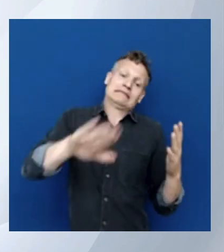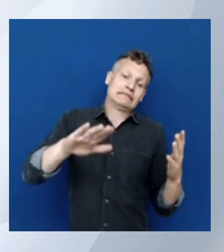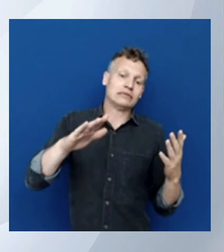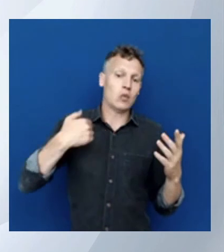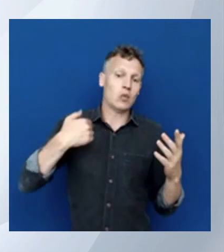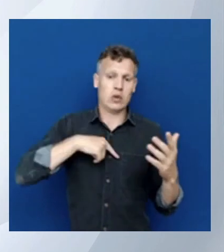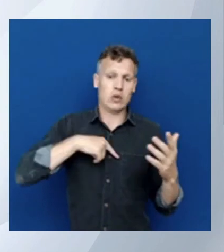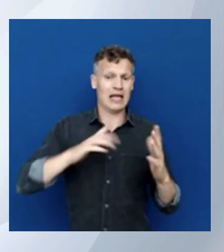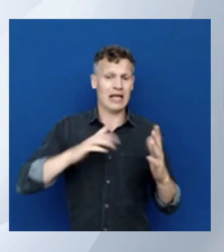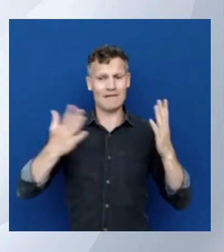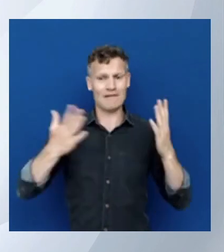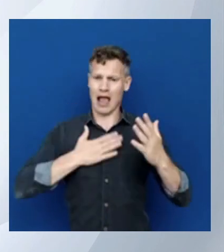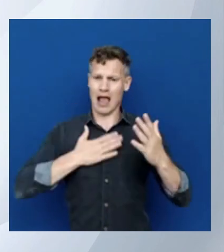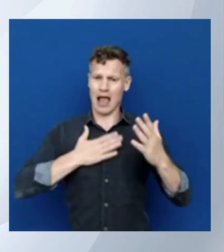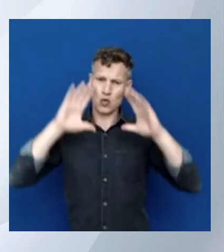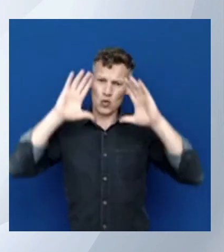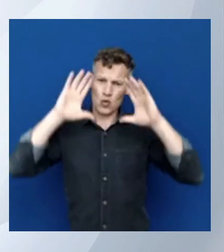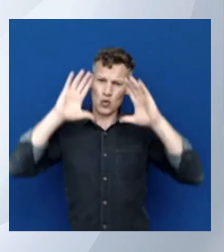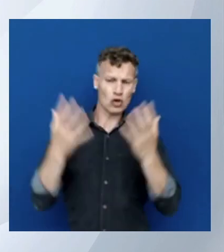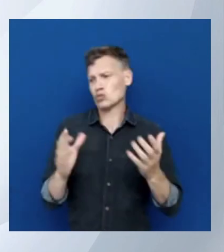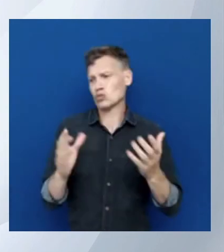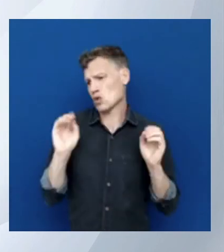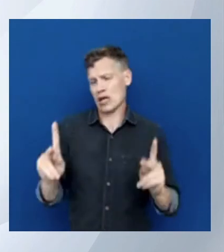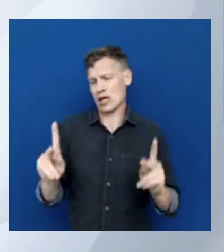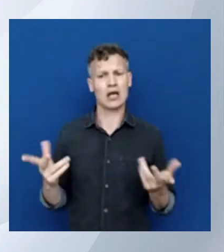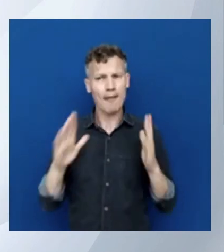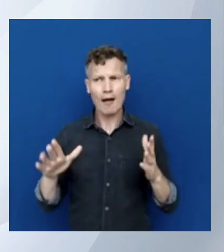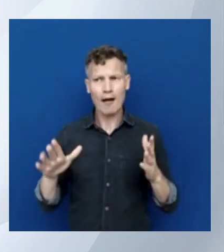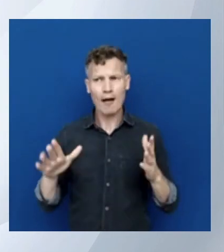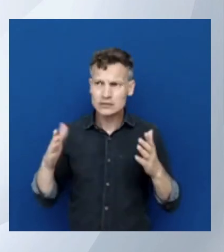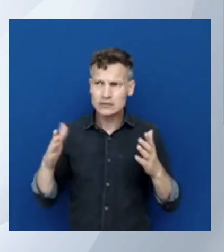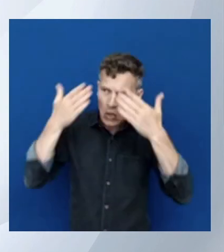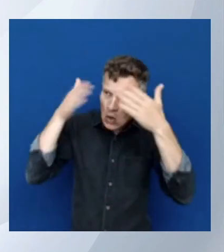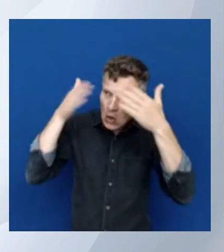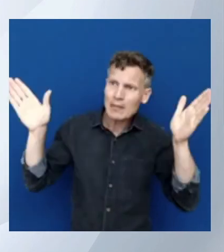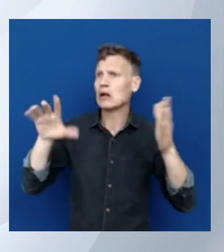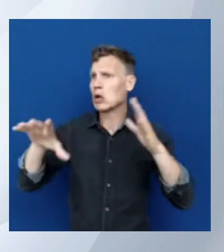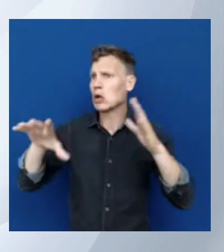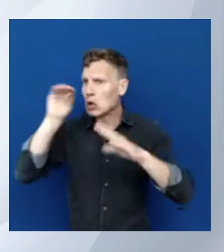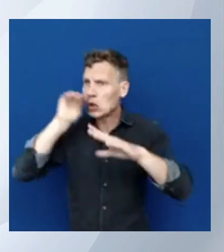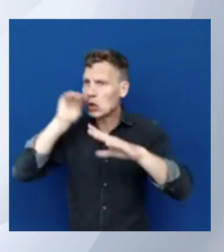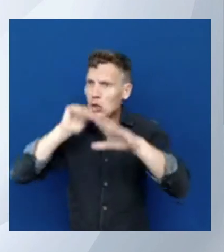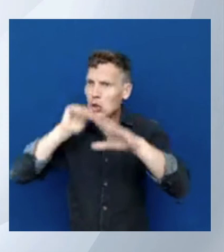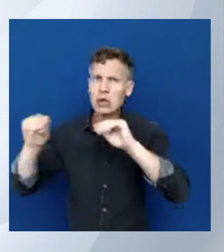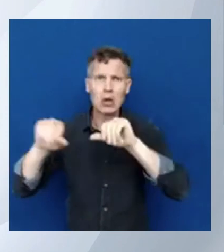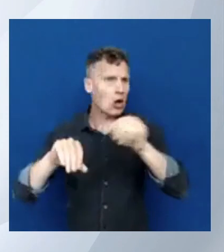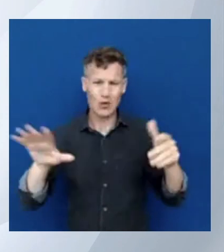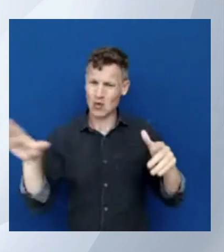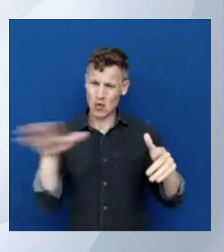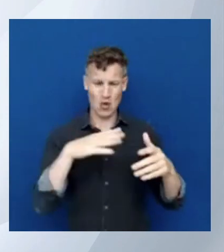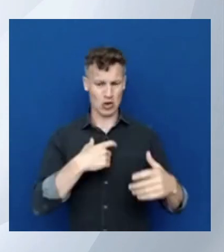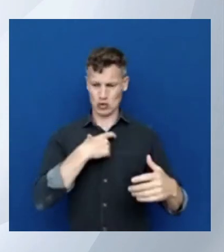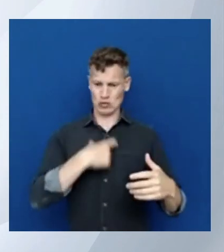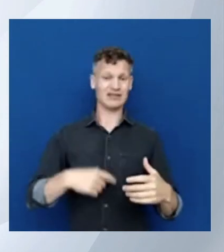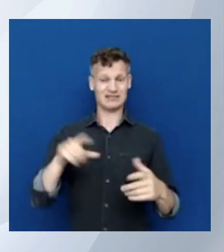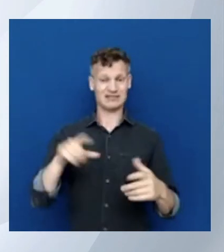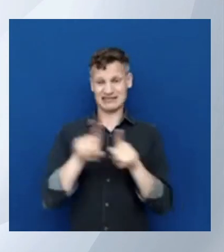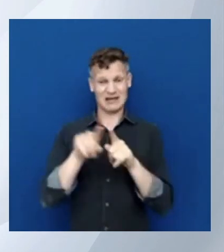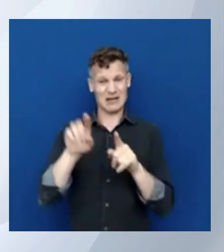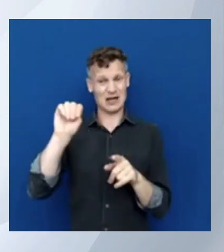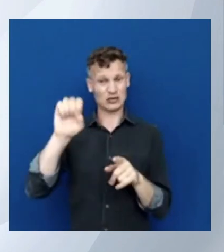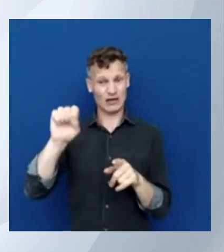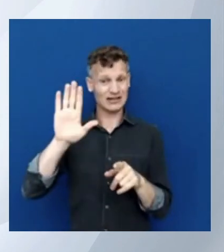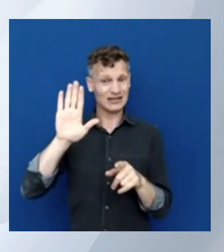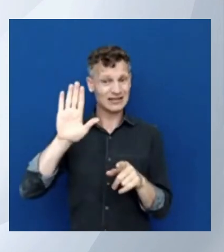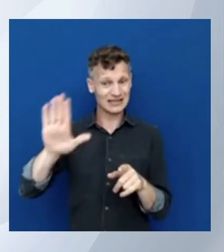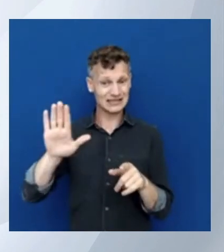to deny the fact that we're all human. And this is a part of Microsoft's journey in diversity, is to bring your